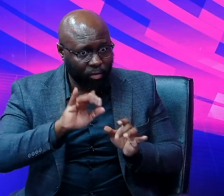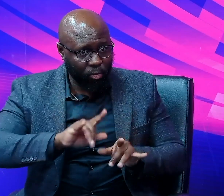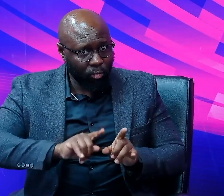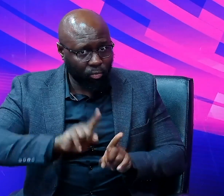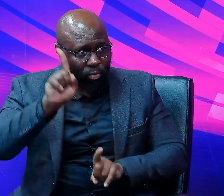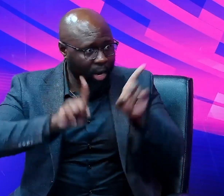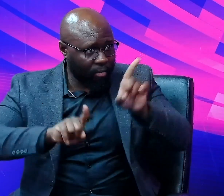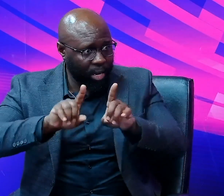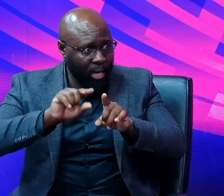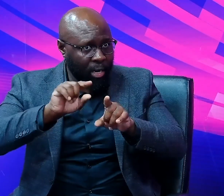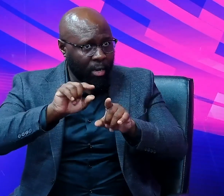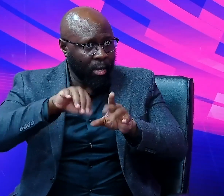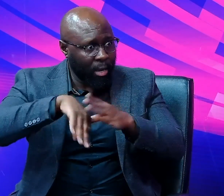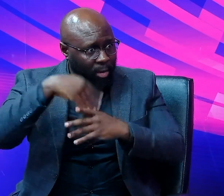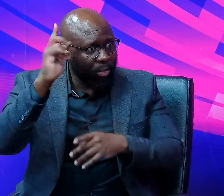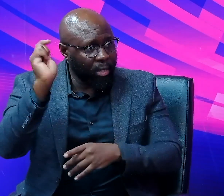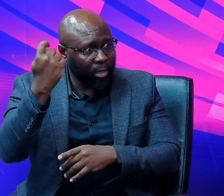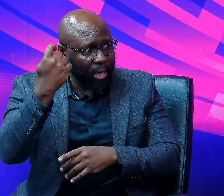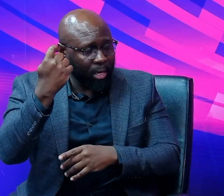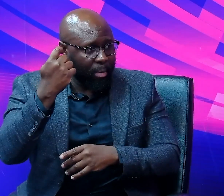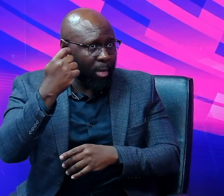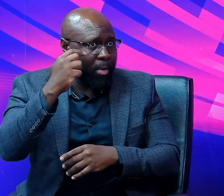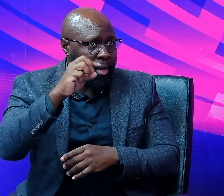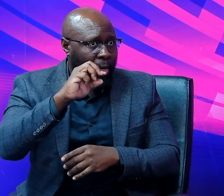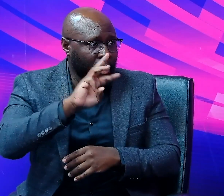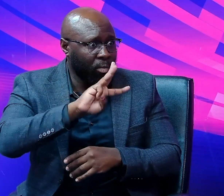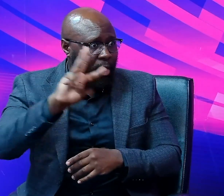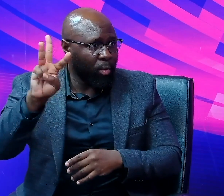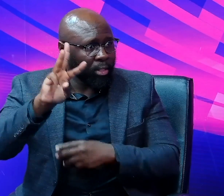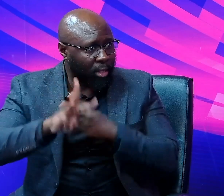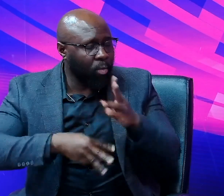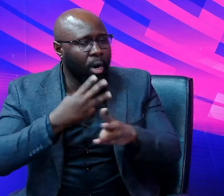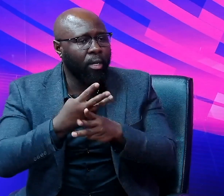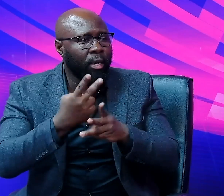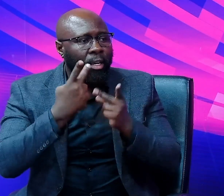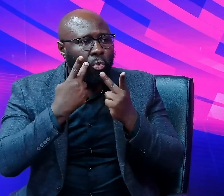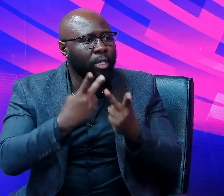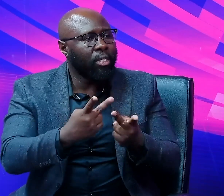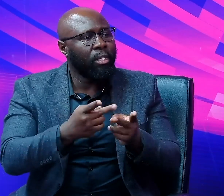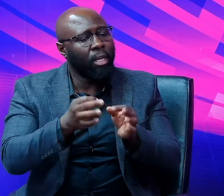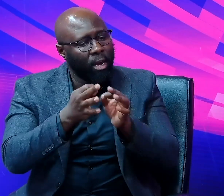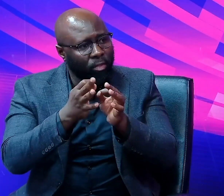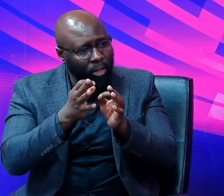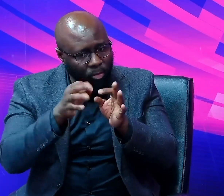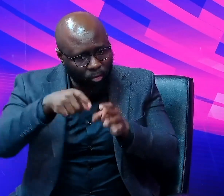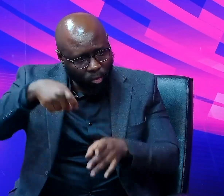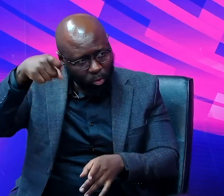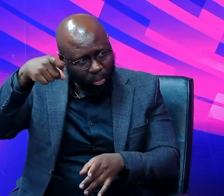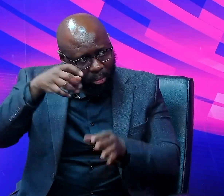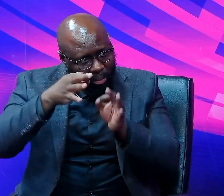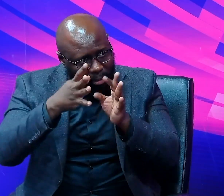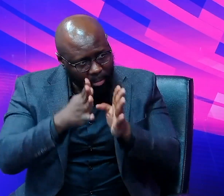on captions or subtitles. And if you travel outside the country, maybe if you go to the Western world, you will